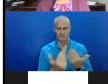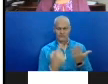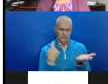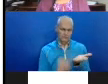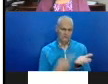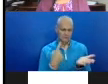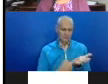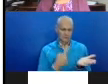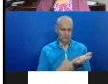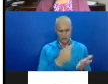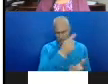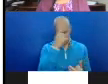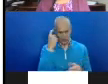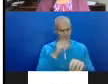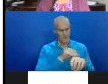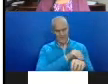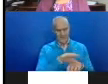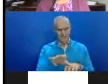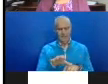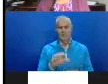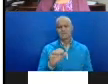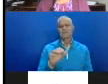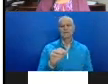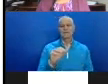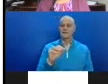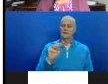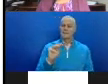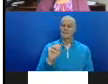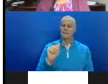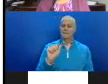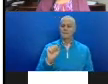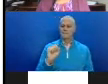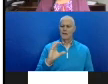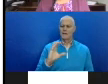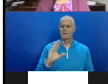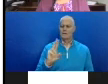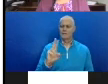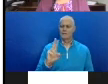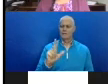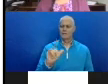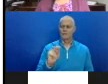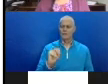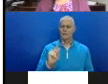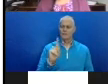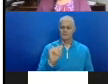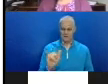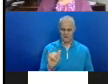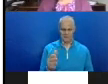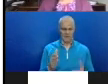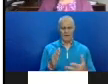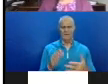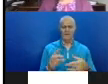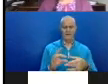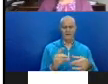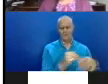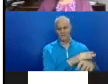trauma influence masculinity. So I think that there's an interplay here between uh, trauma and masculinity that I